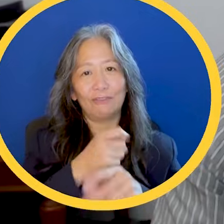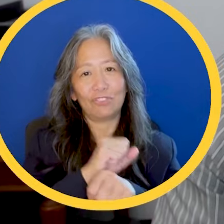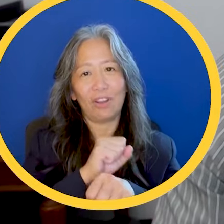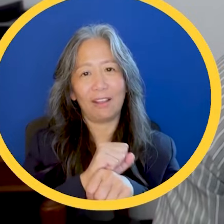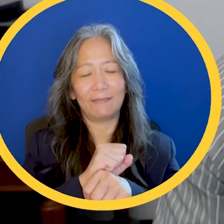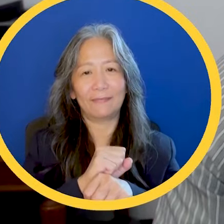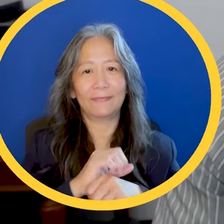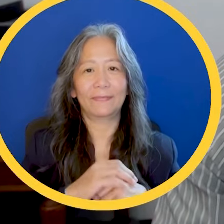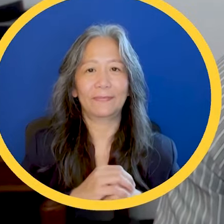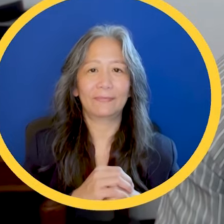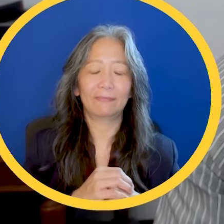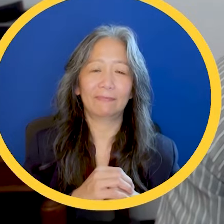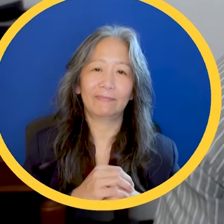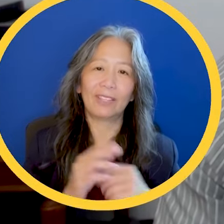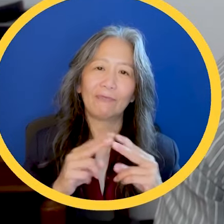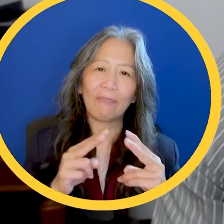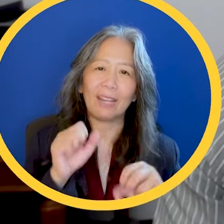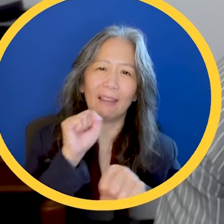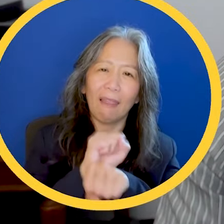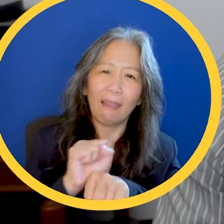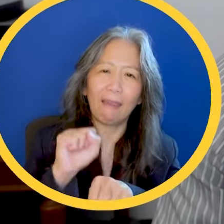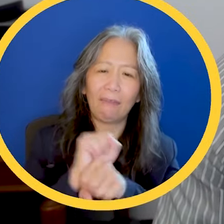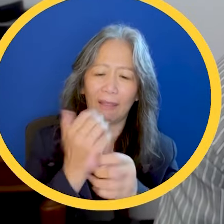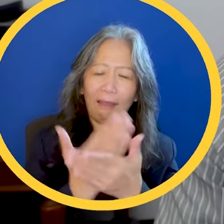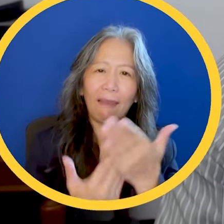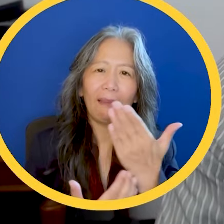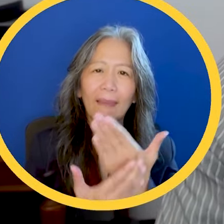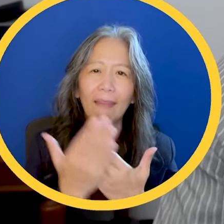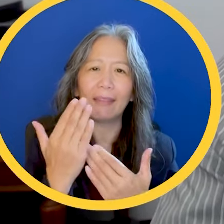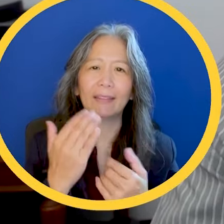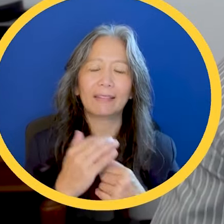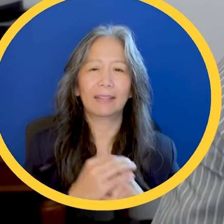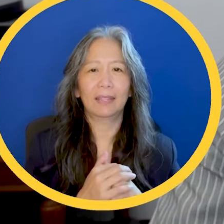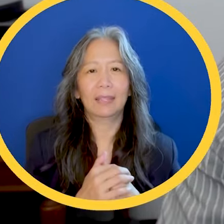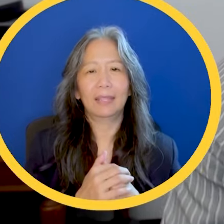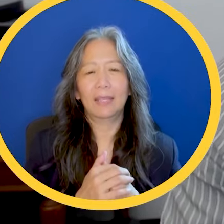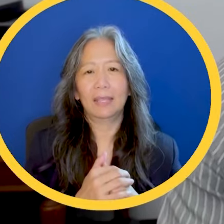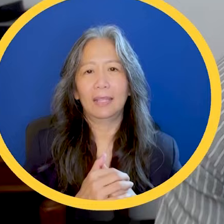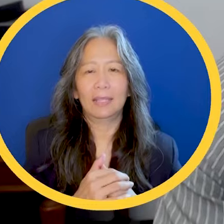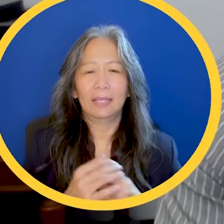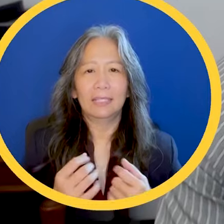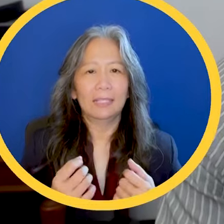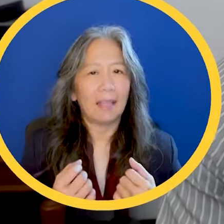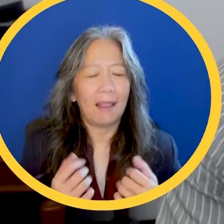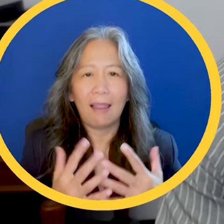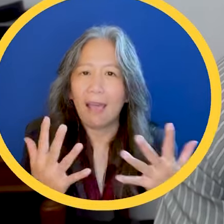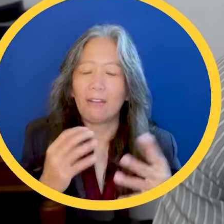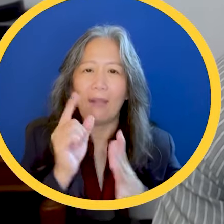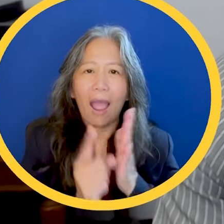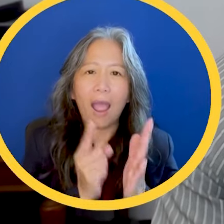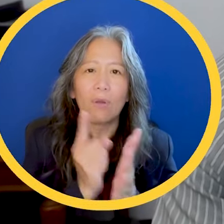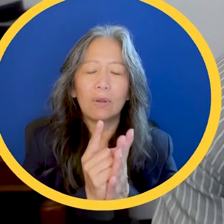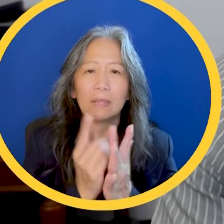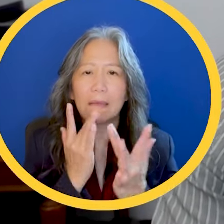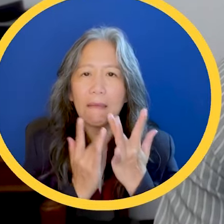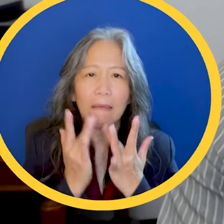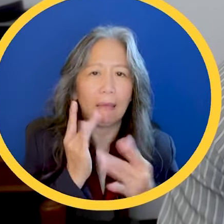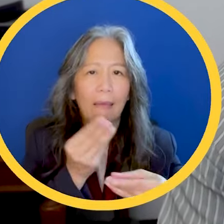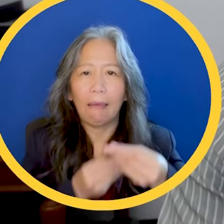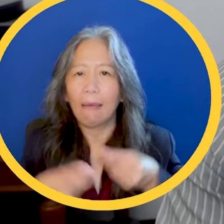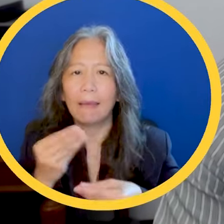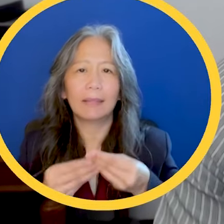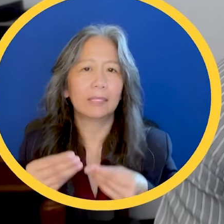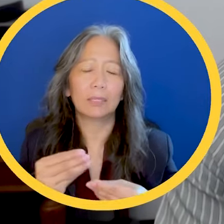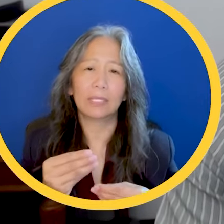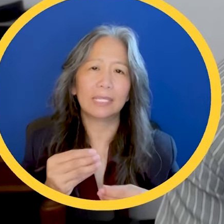was very, labor intensive. They spent a lot of hours just to be able to make ends meet. We didn't have the best life.